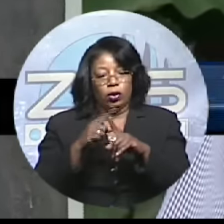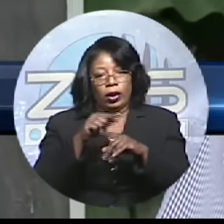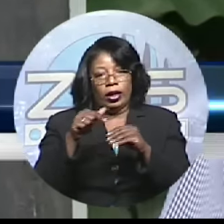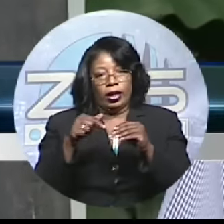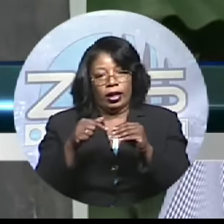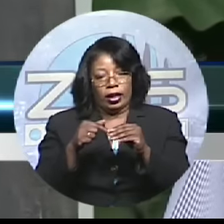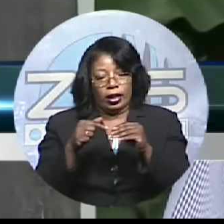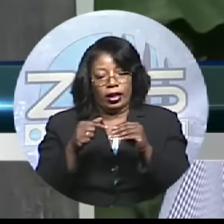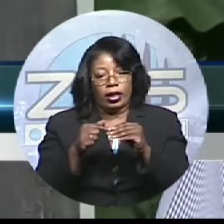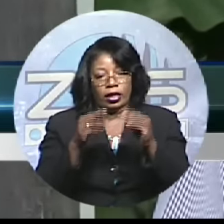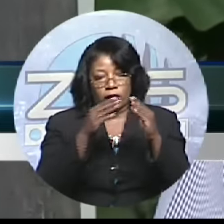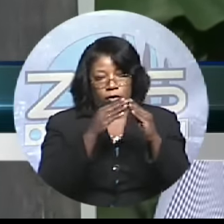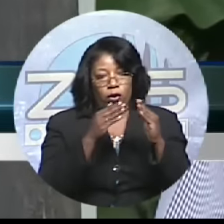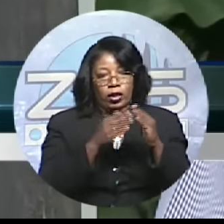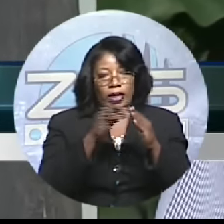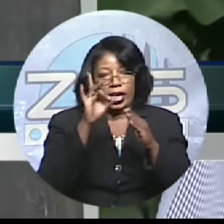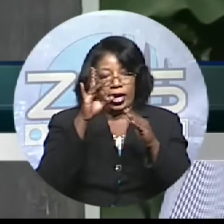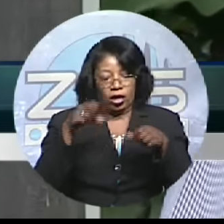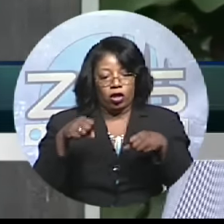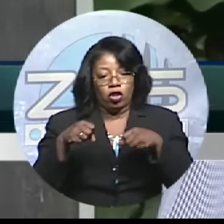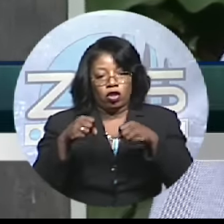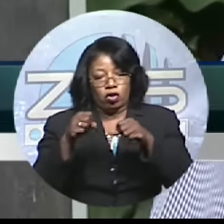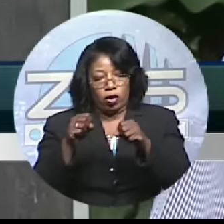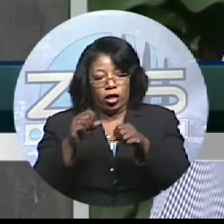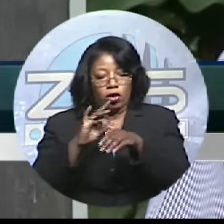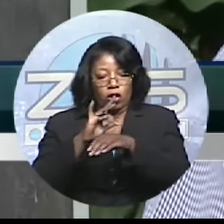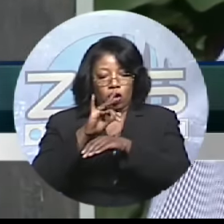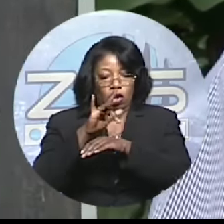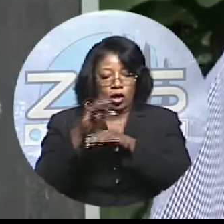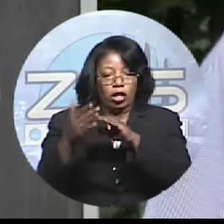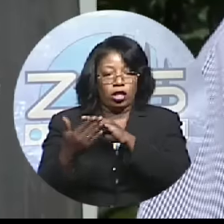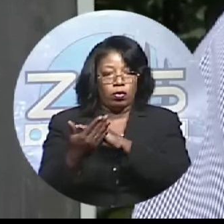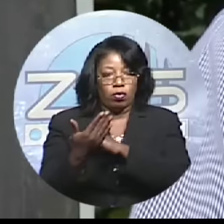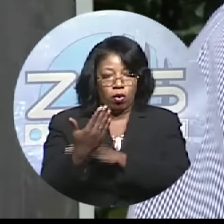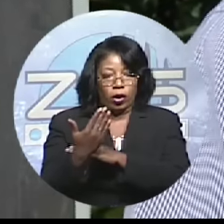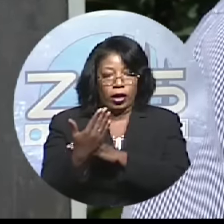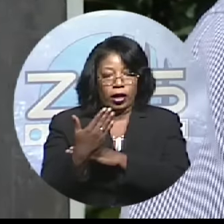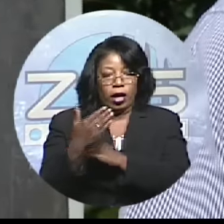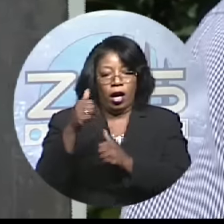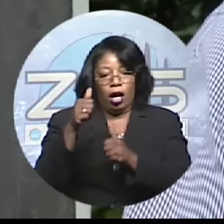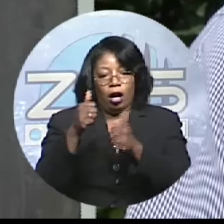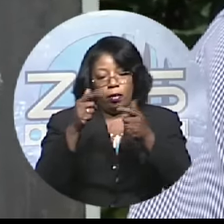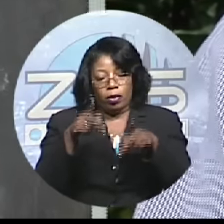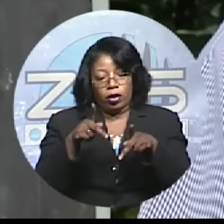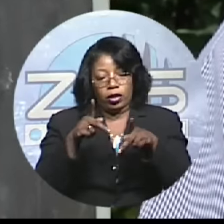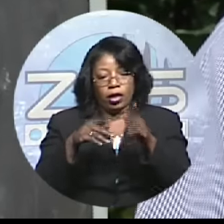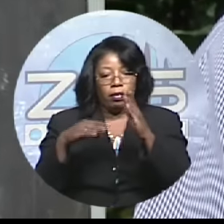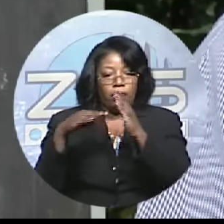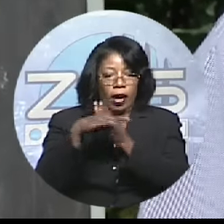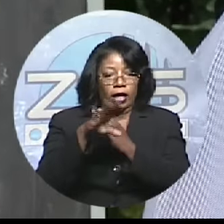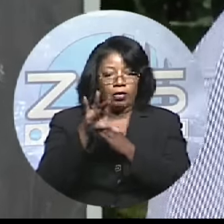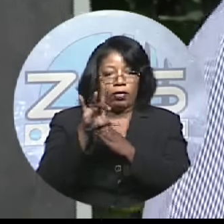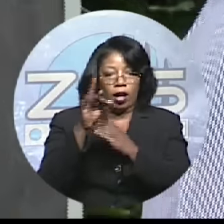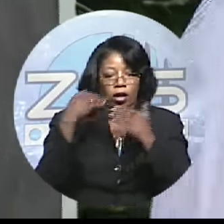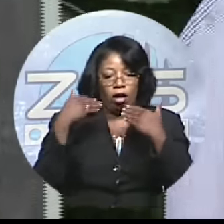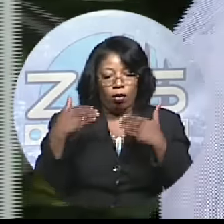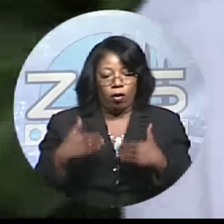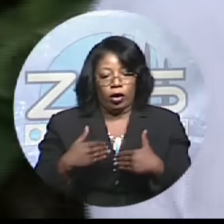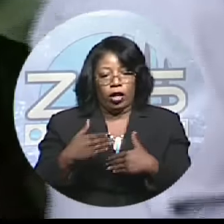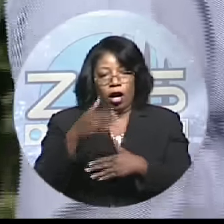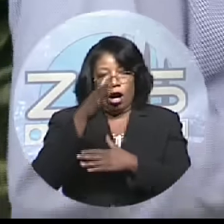Street, Coconut Grove. It was early this morning that a passerby found the body of a 35-year-old father of two